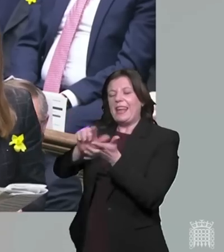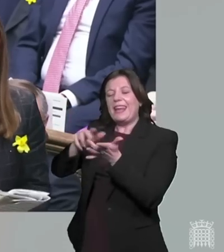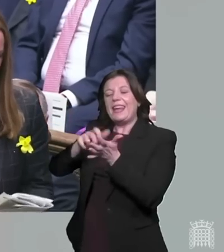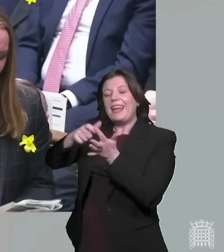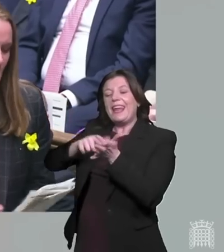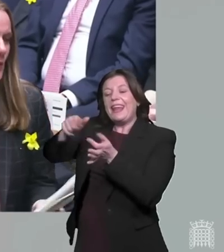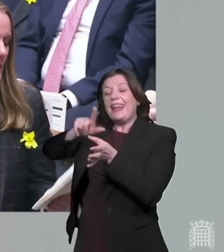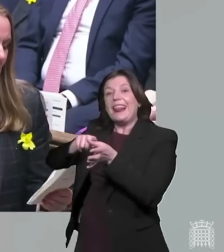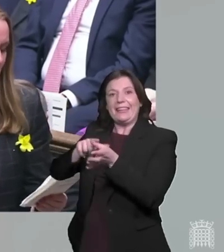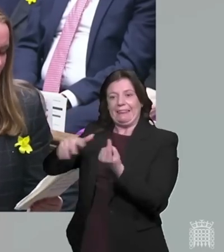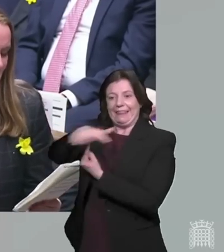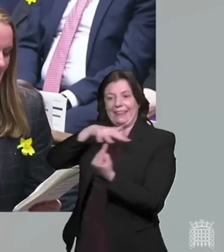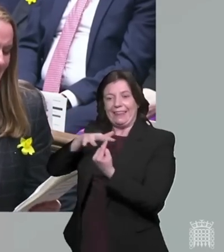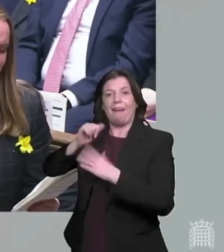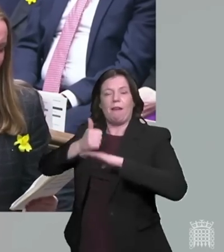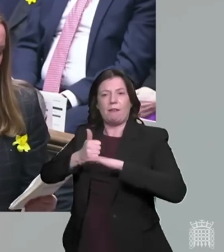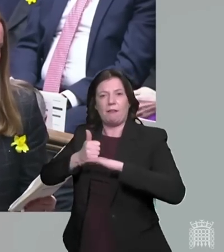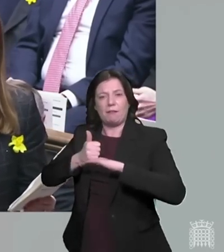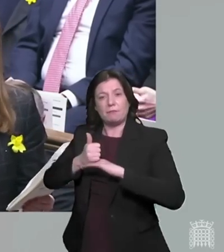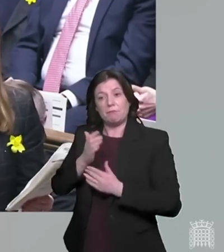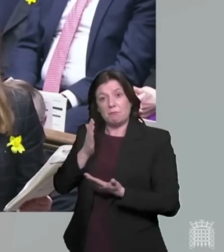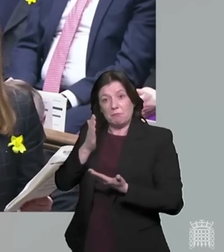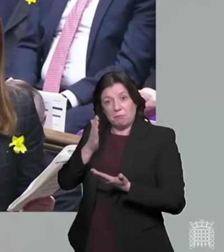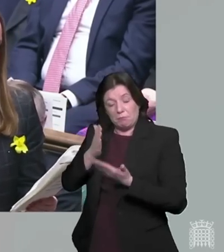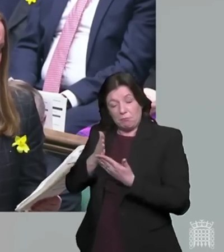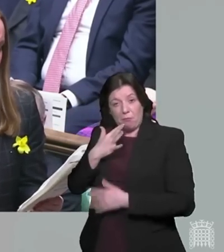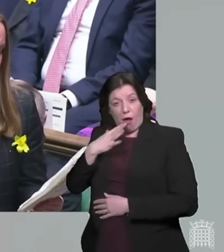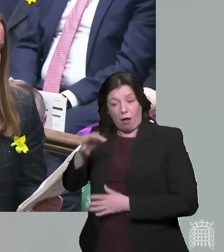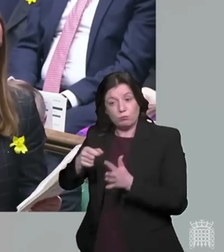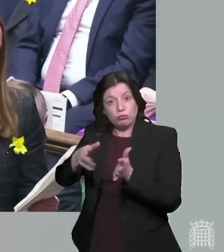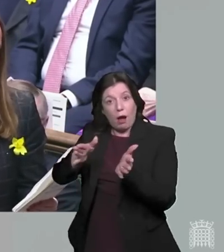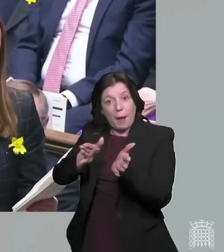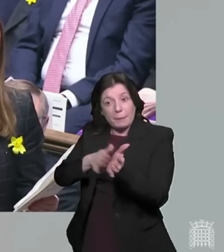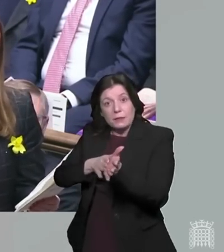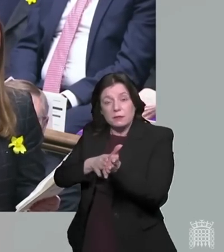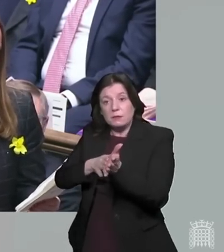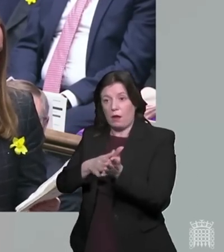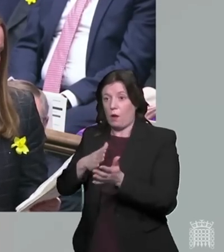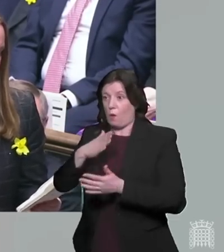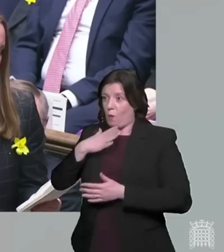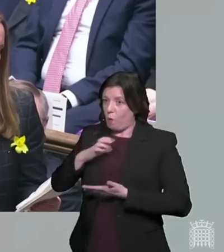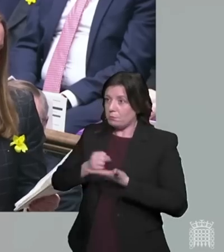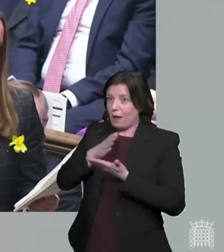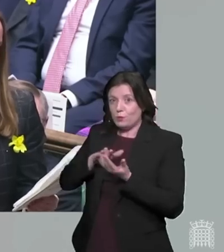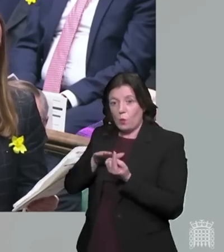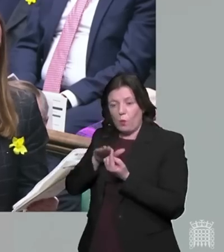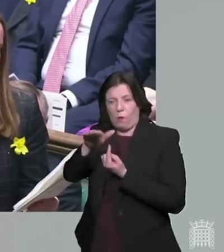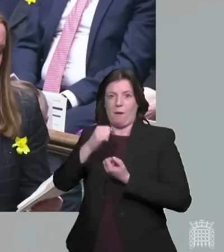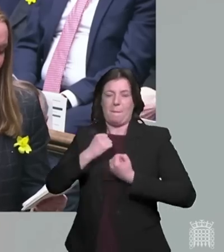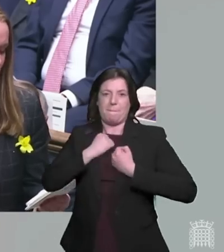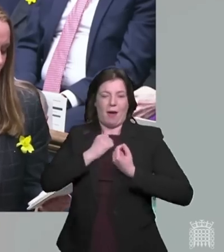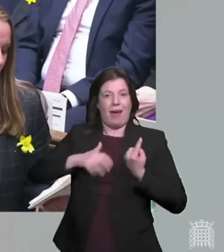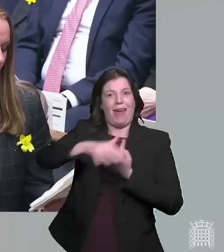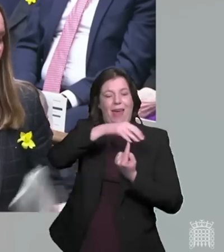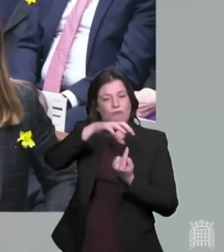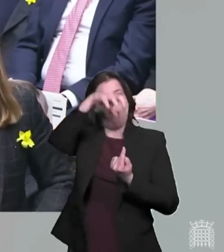this week. Will the Prime Minister make it his personal mission to deliver vital new nuclear power at Wilver in my constituency